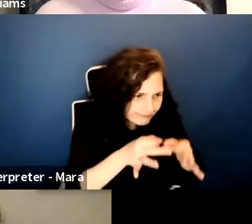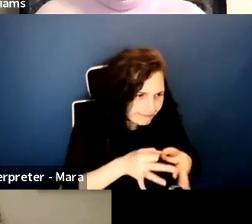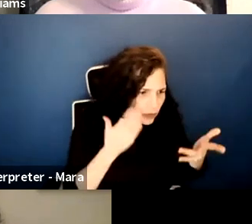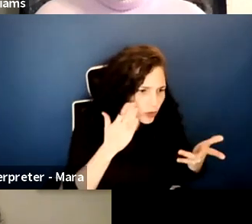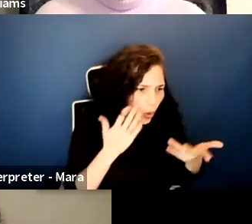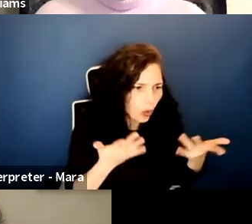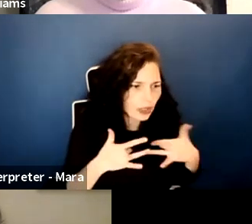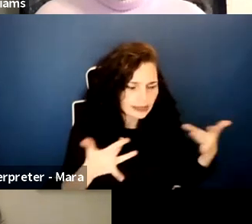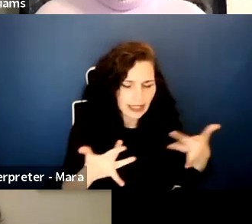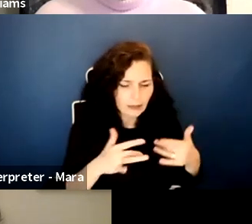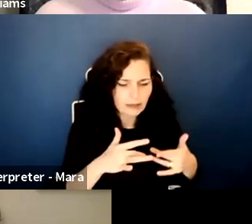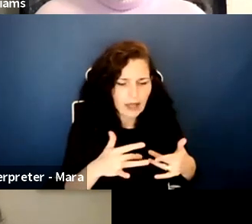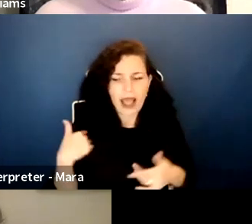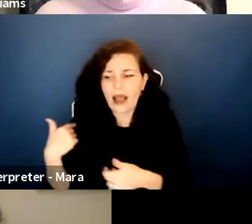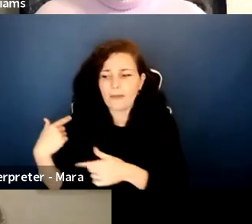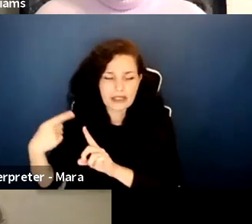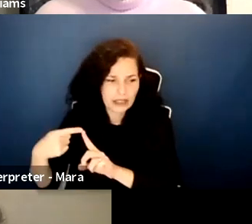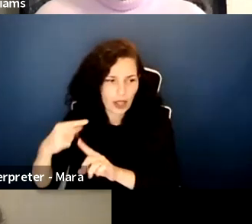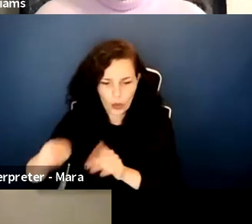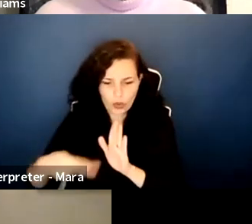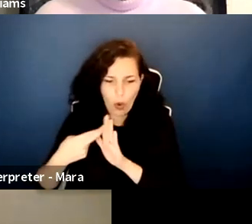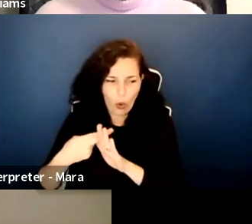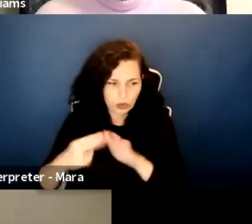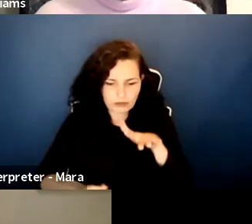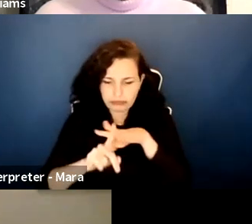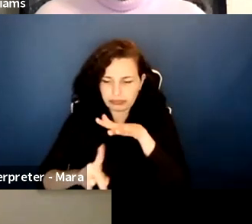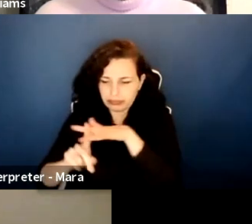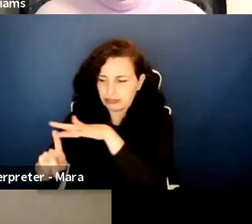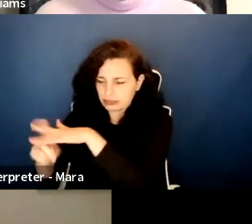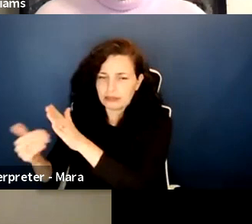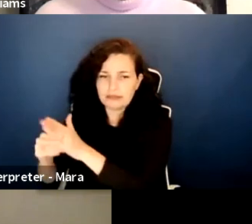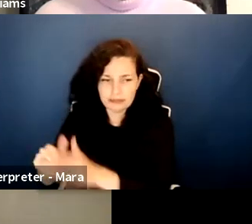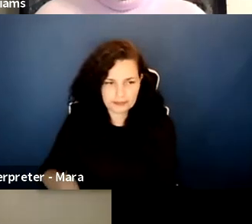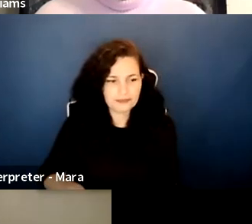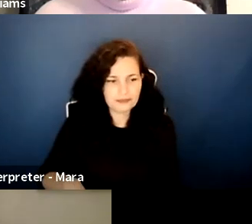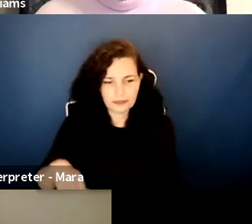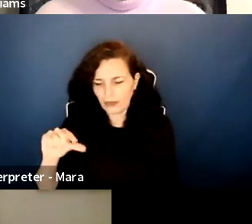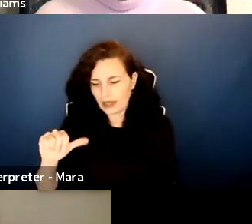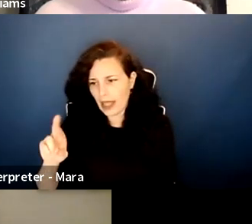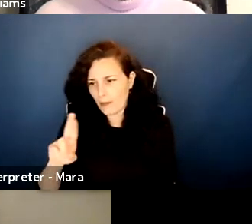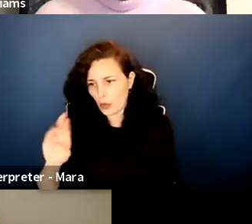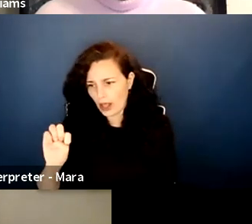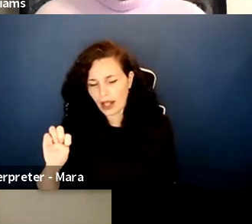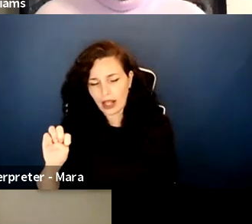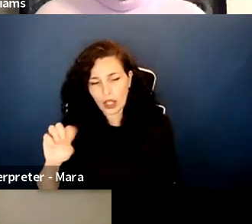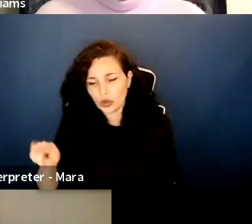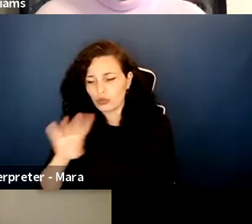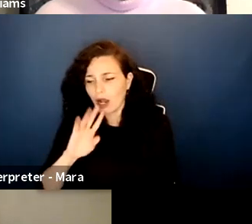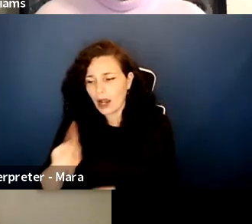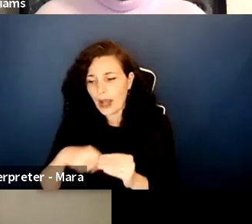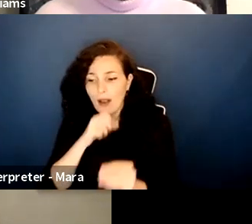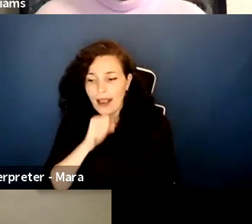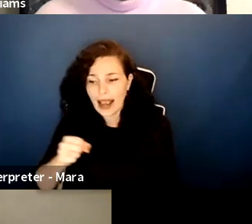is with the writing, at least. Mhm. How do you guys deal with, you talked about age, and I know that, of course, 18 and over, you're not supposed to talk